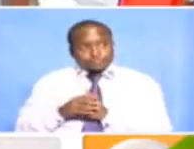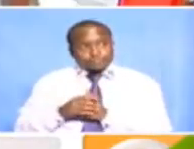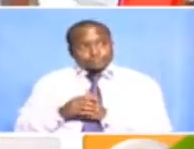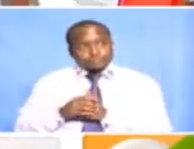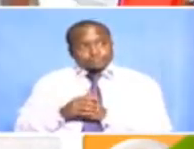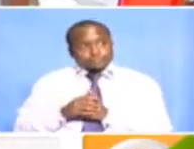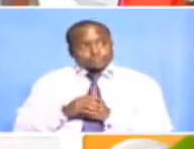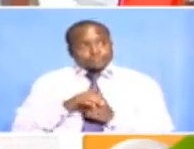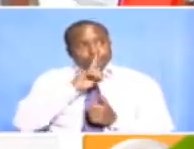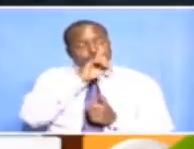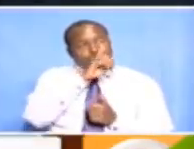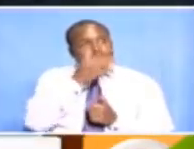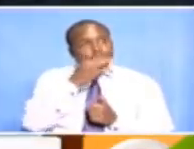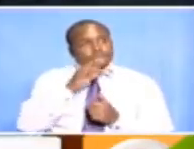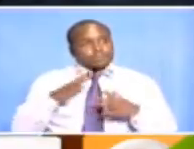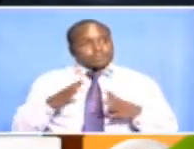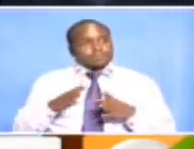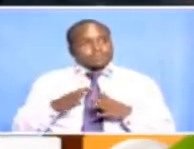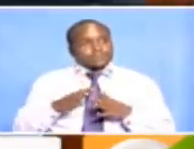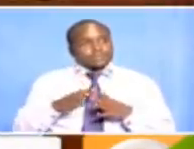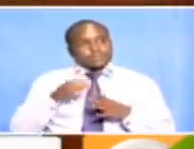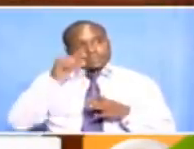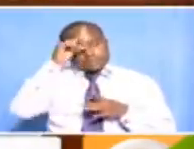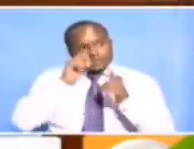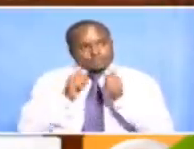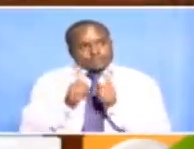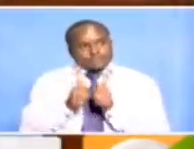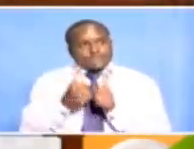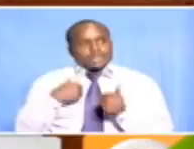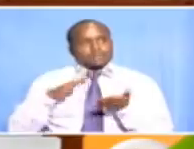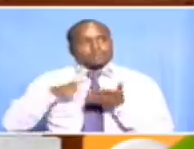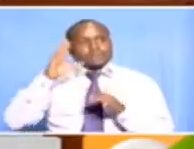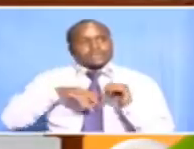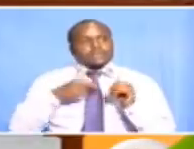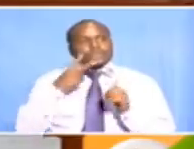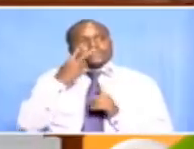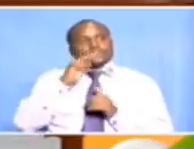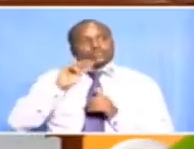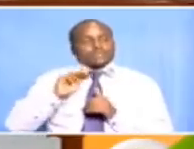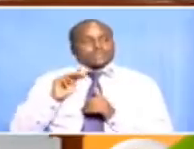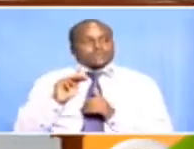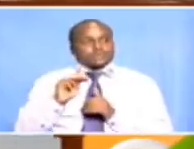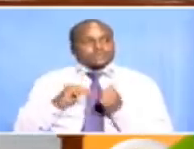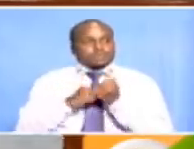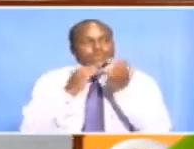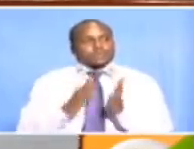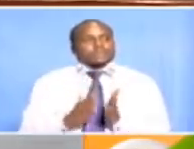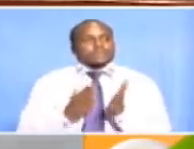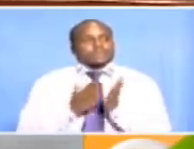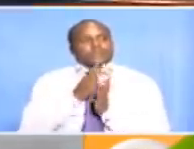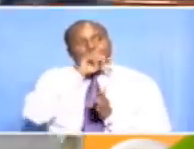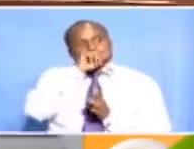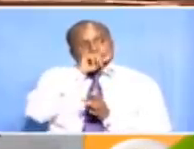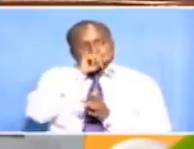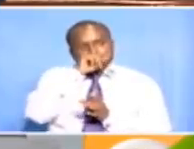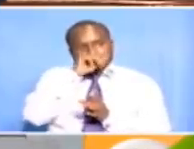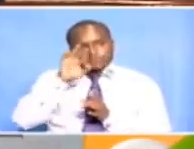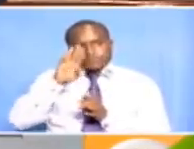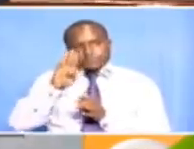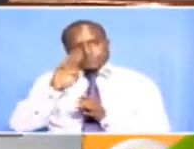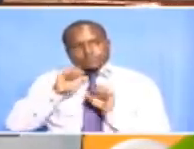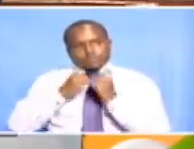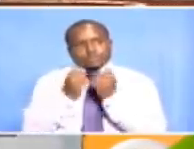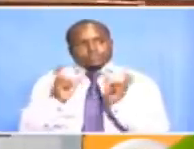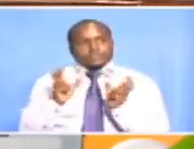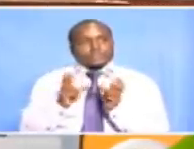the guys I flowed in the gubernatorial race had over 2 million fans through Twitter and Facebook on social media. And he